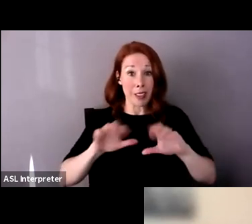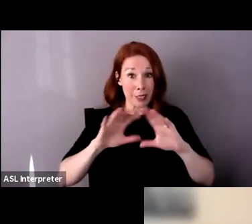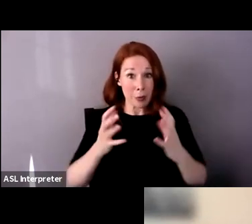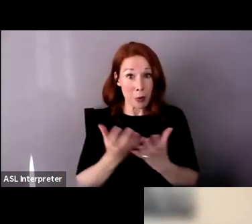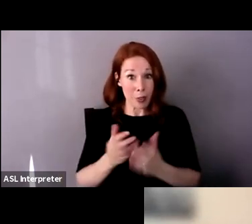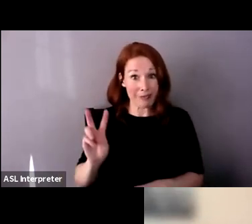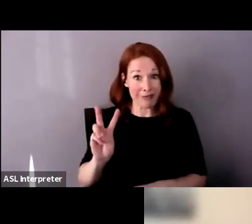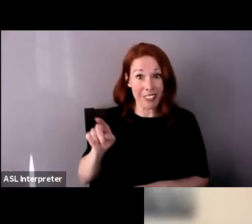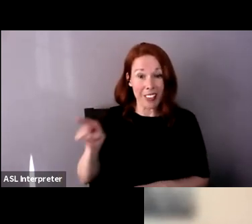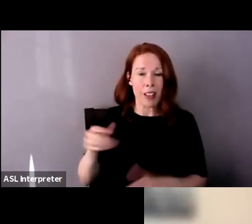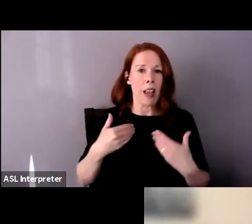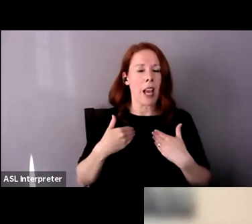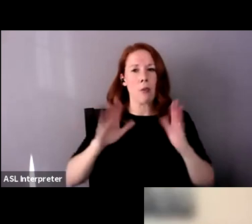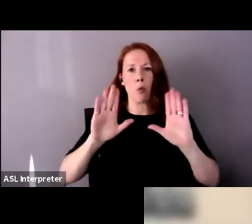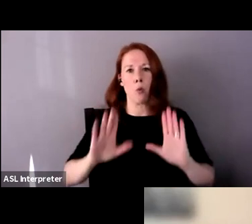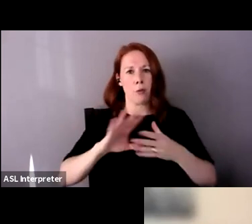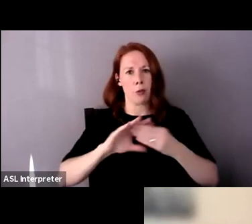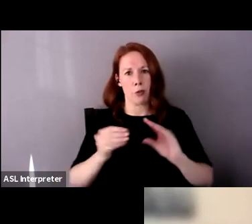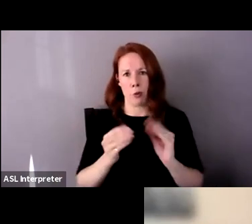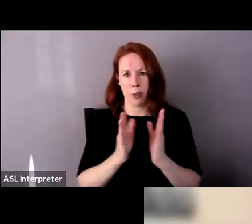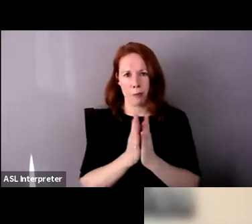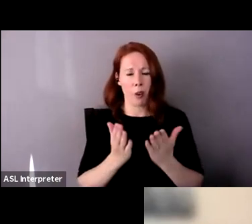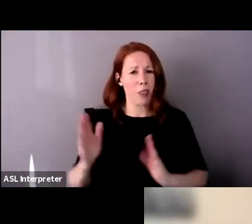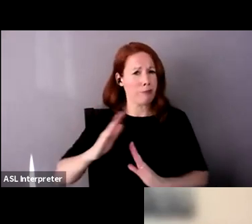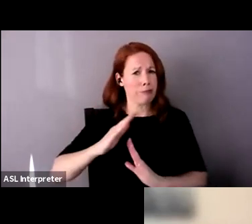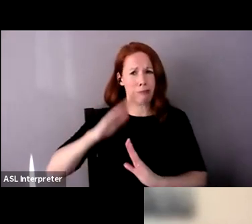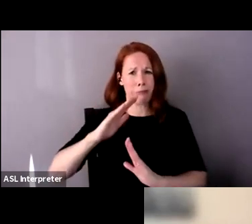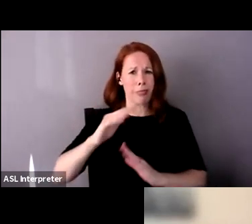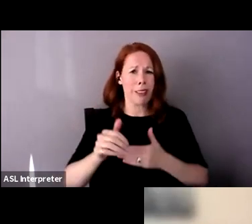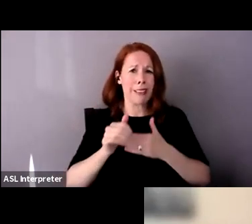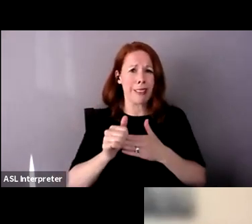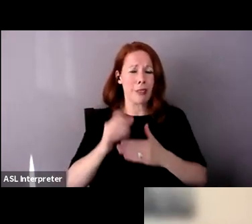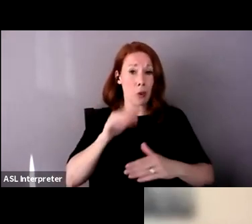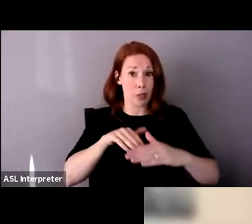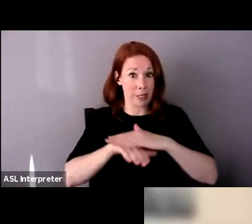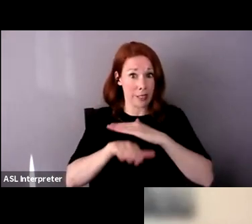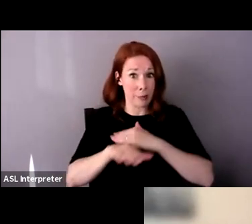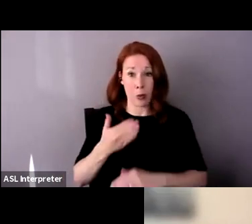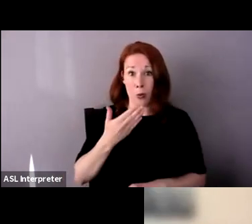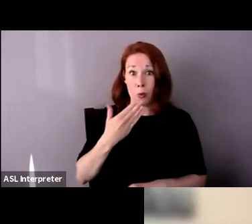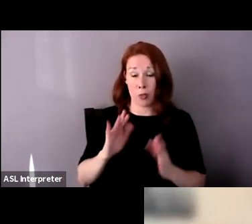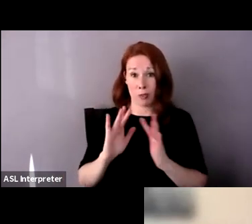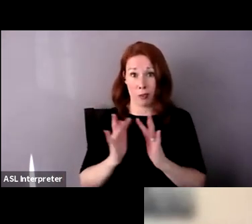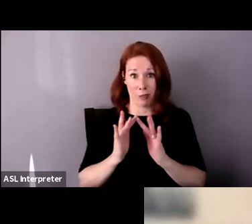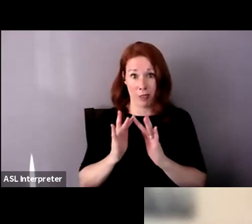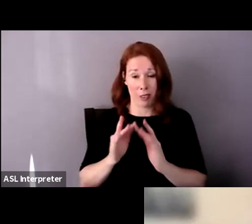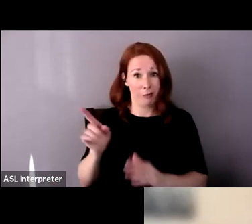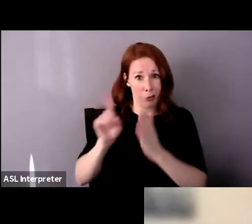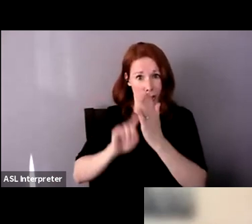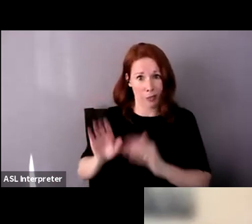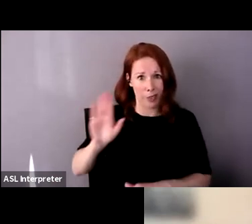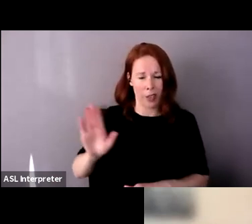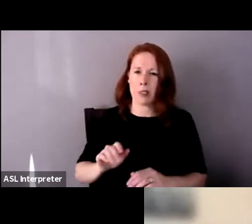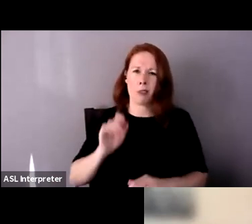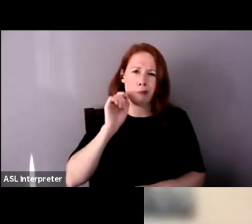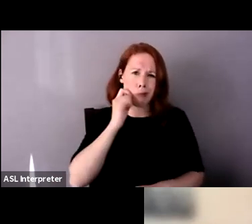They are wonderful leaders in accessibility. So you can check that resource out online. And another really cool feature